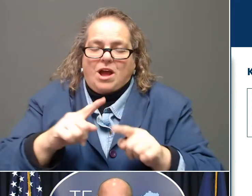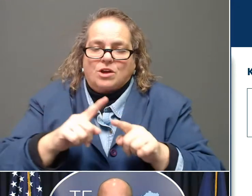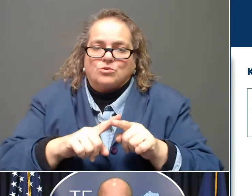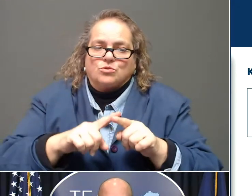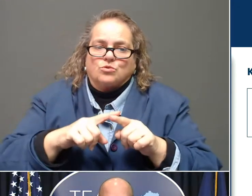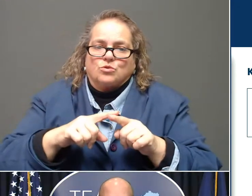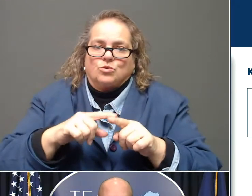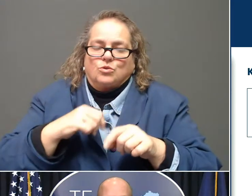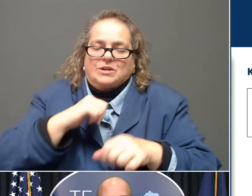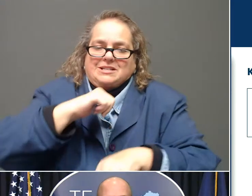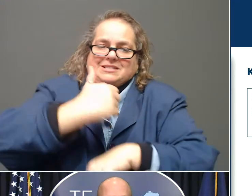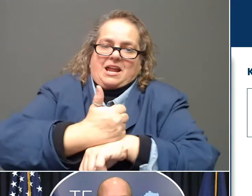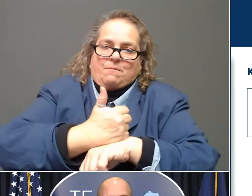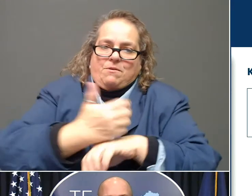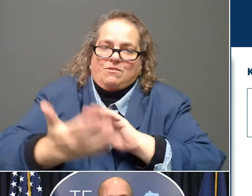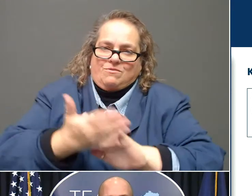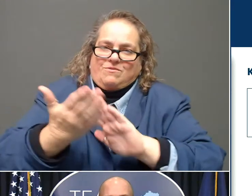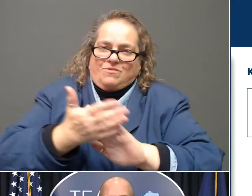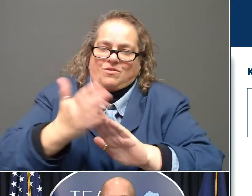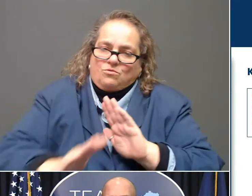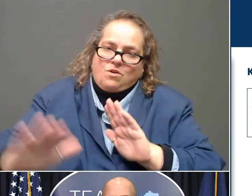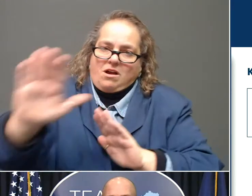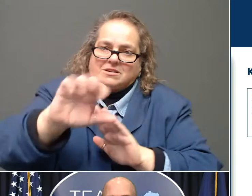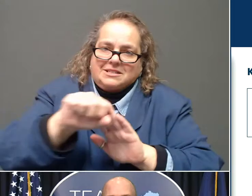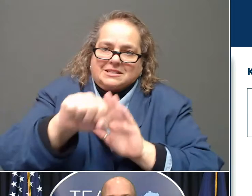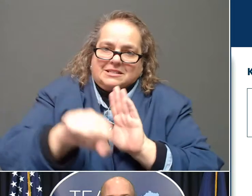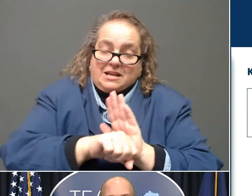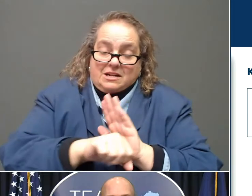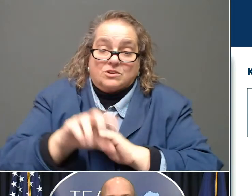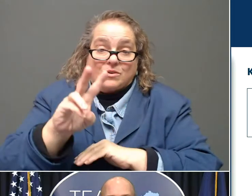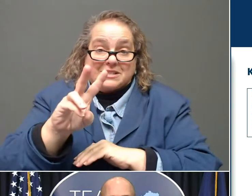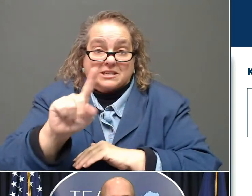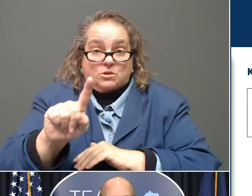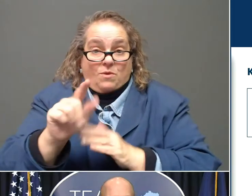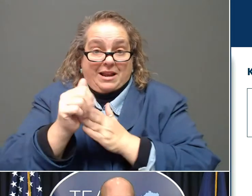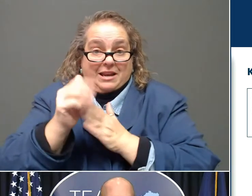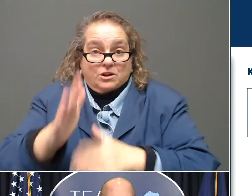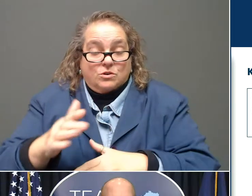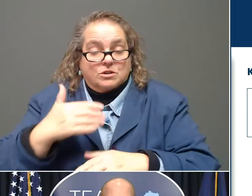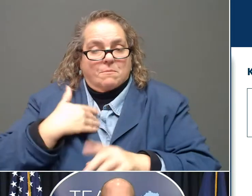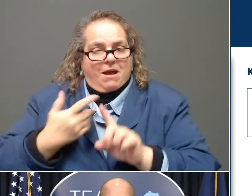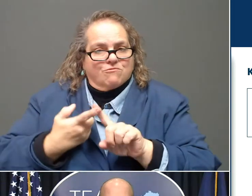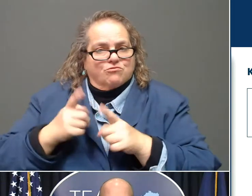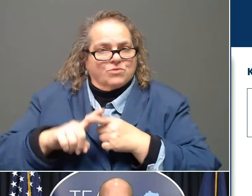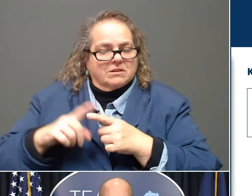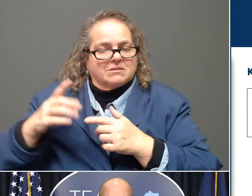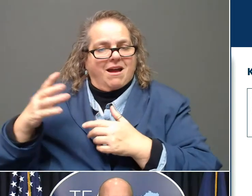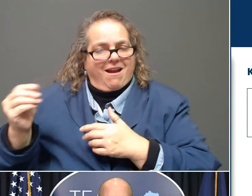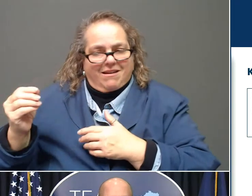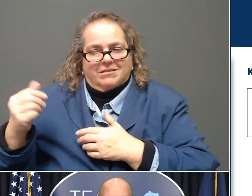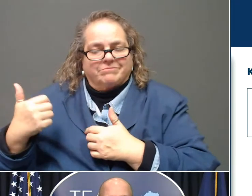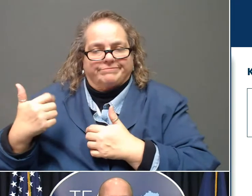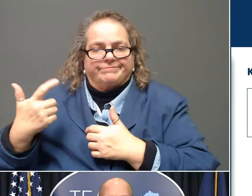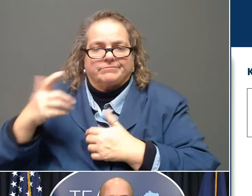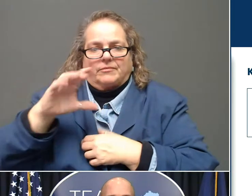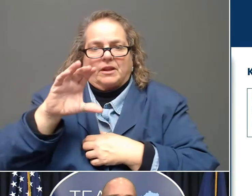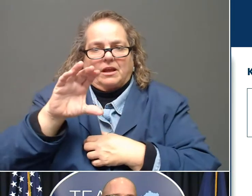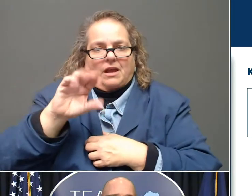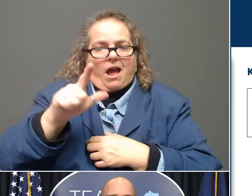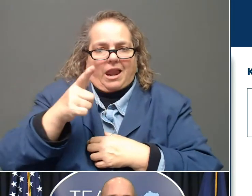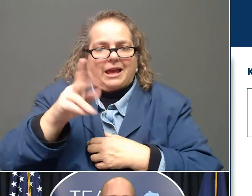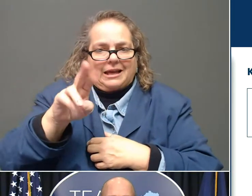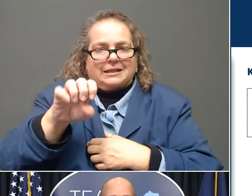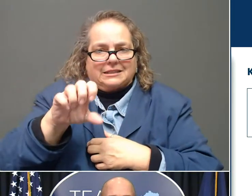shows, highlighted in the various colors, are the 61 health departments in the state of Kentucky that